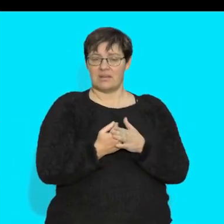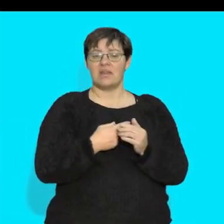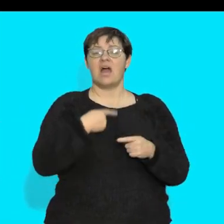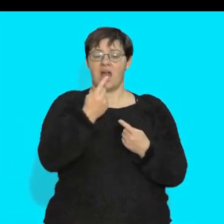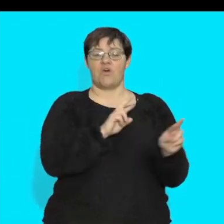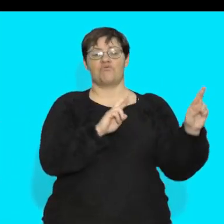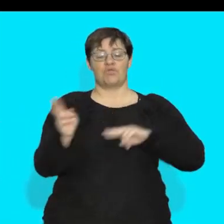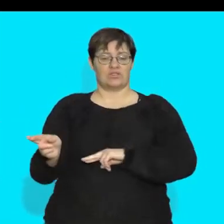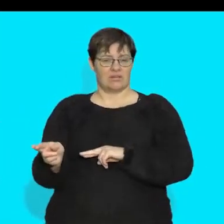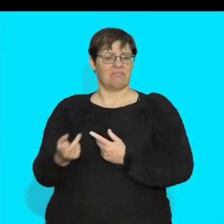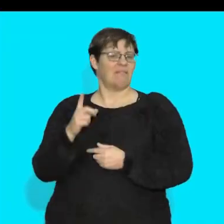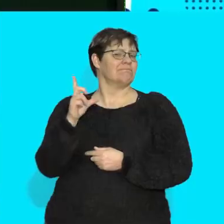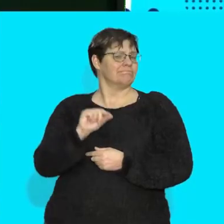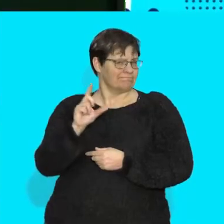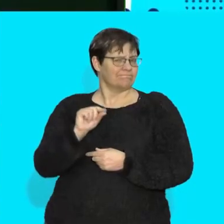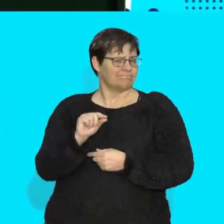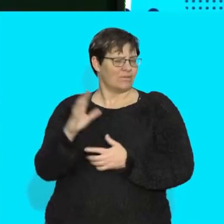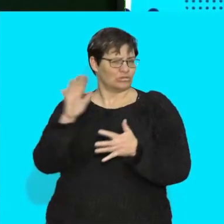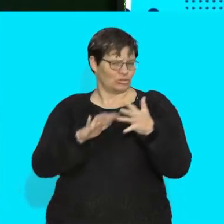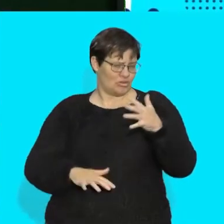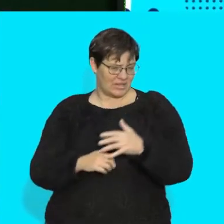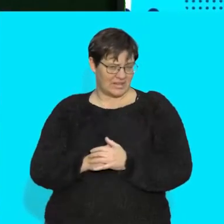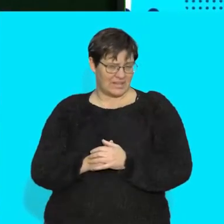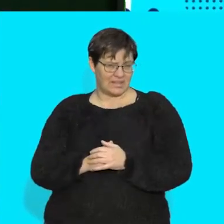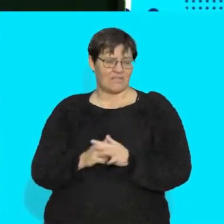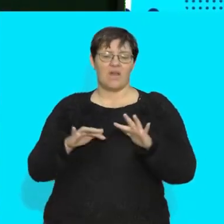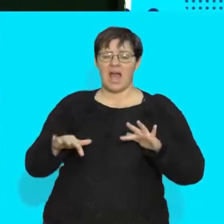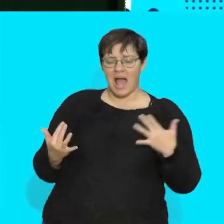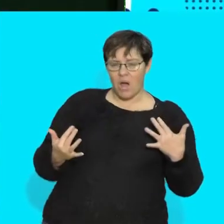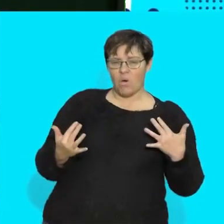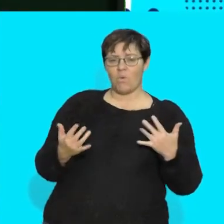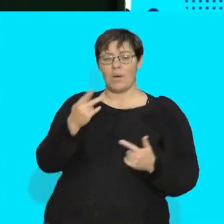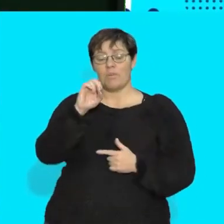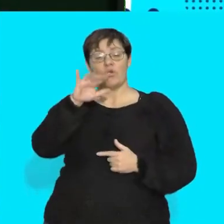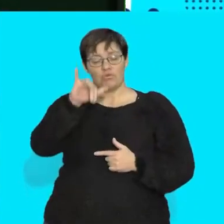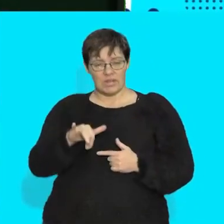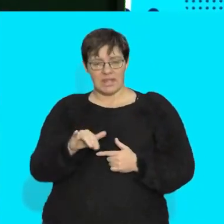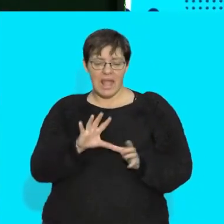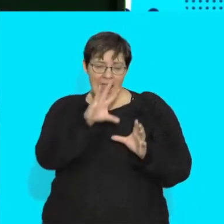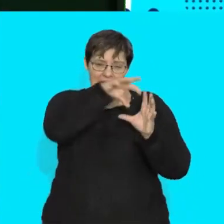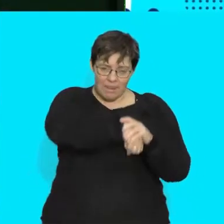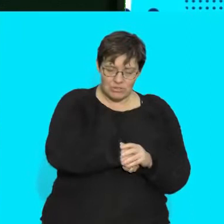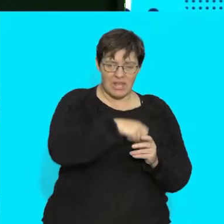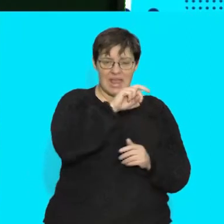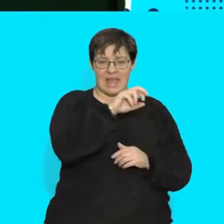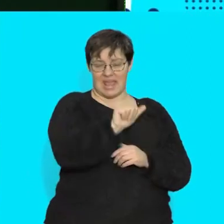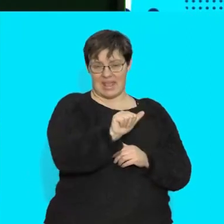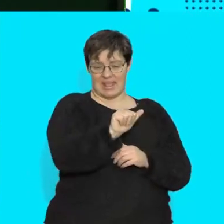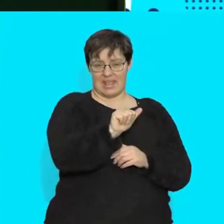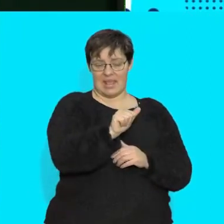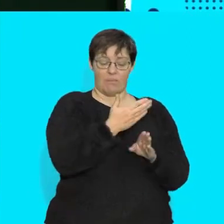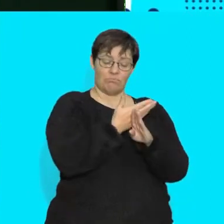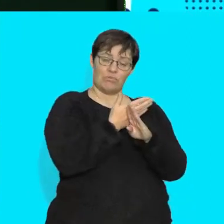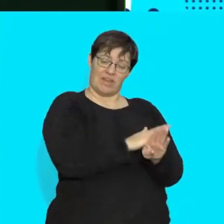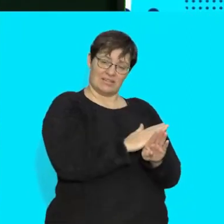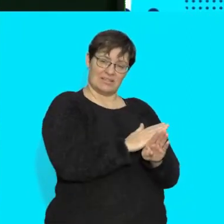an interesting little story in terms of the way that the mercury is able to capture the sodium and prevent it from reacting